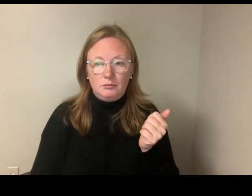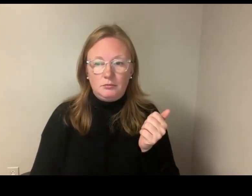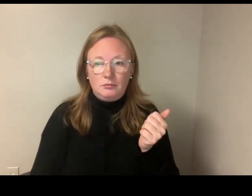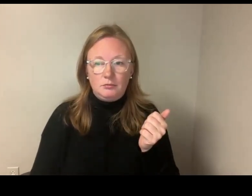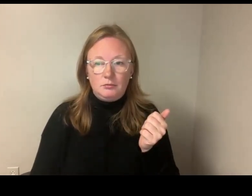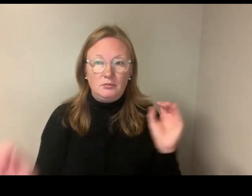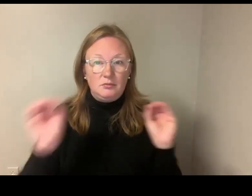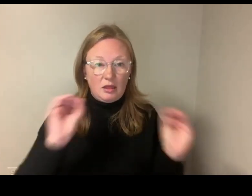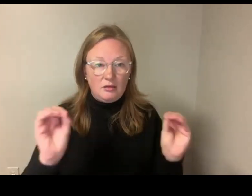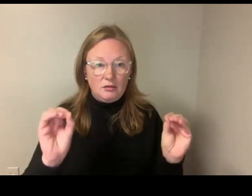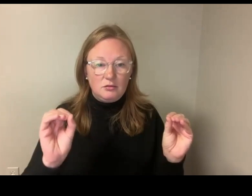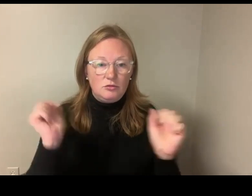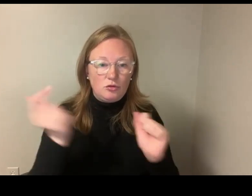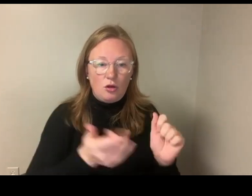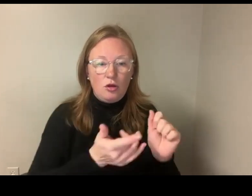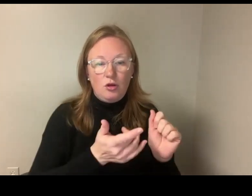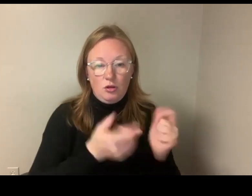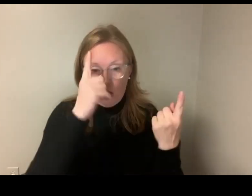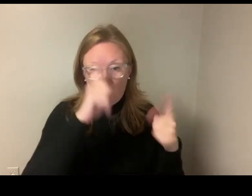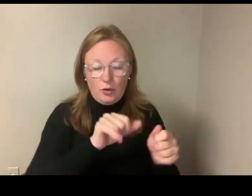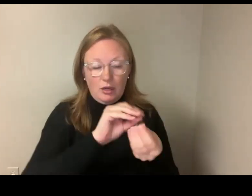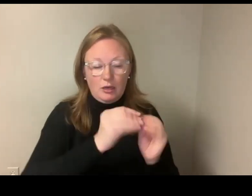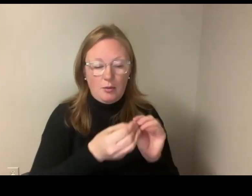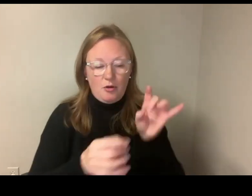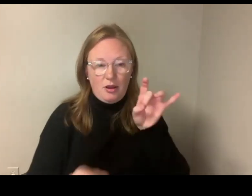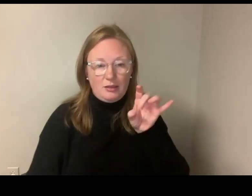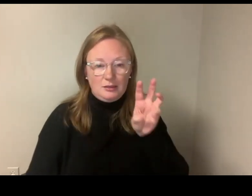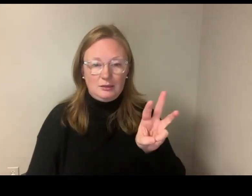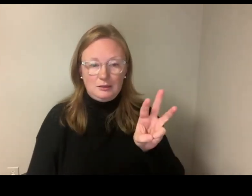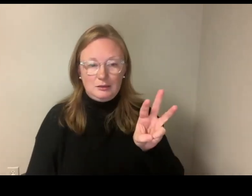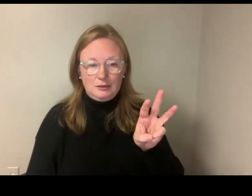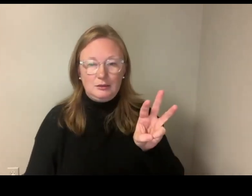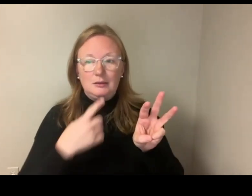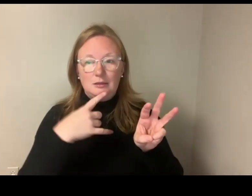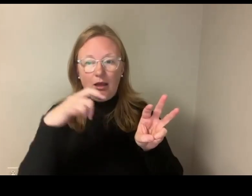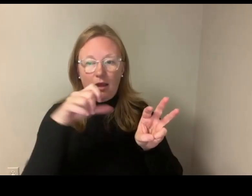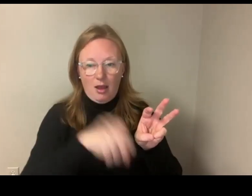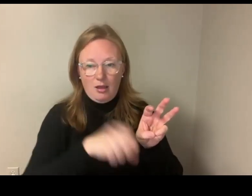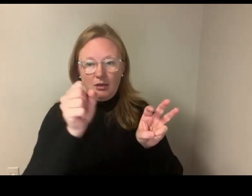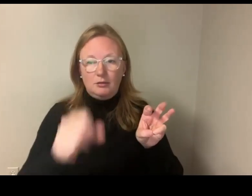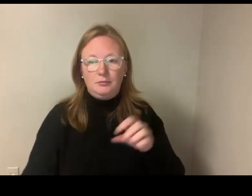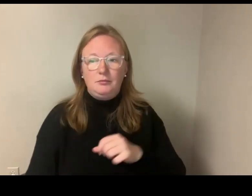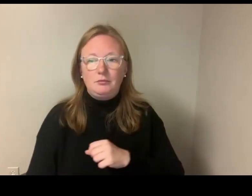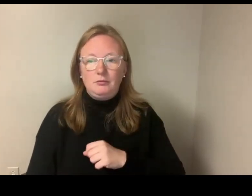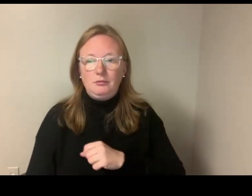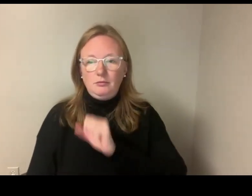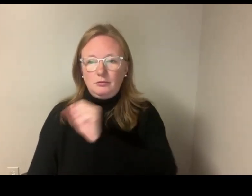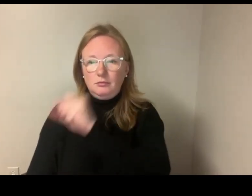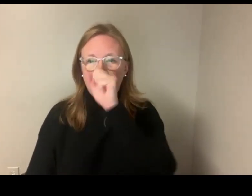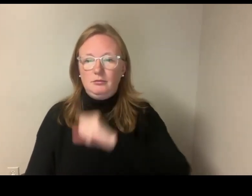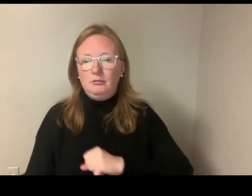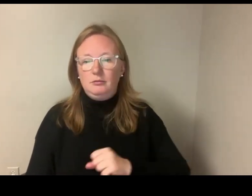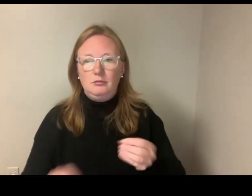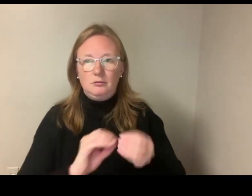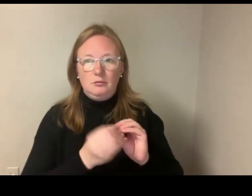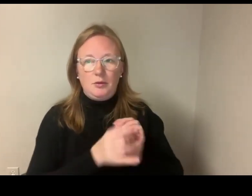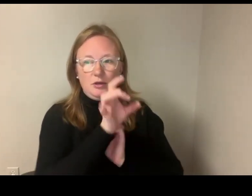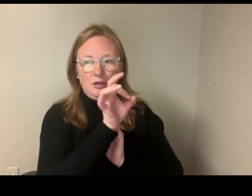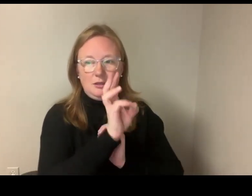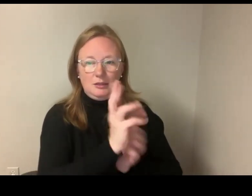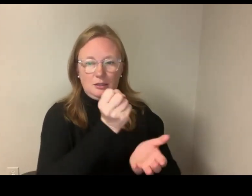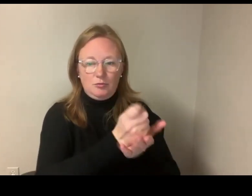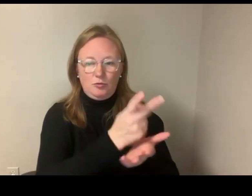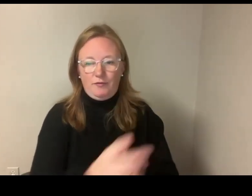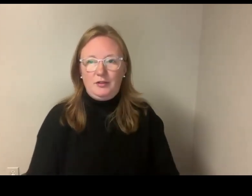Seeing none, all those in favor of resolution number 86, please indicate by saying aye. Aye. Resolution 86